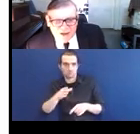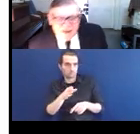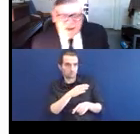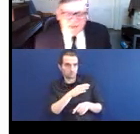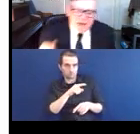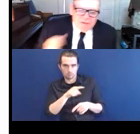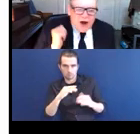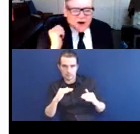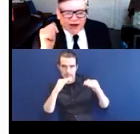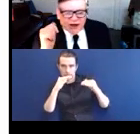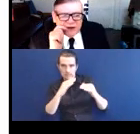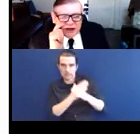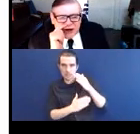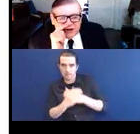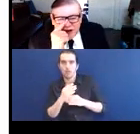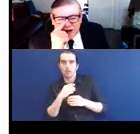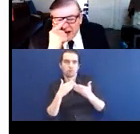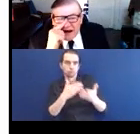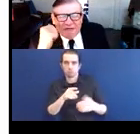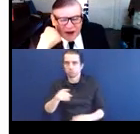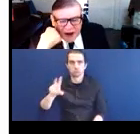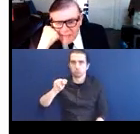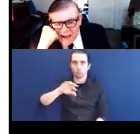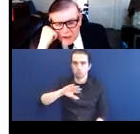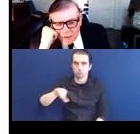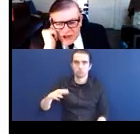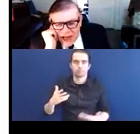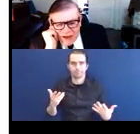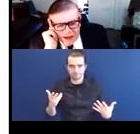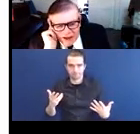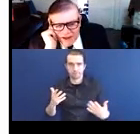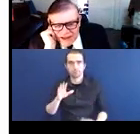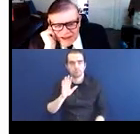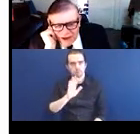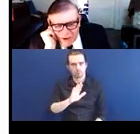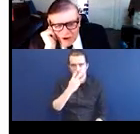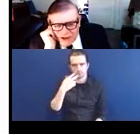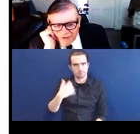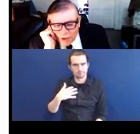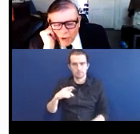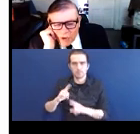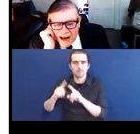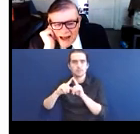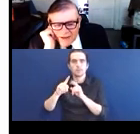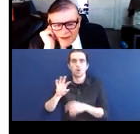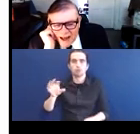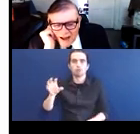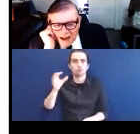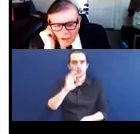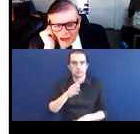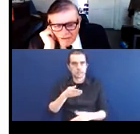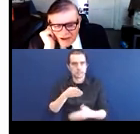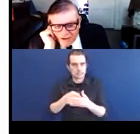the Rainbow Coalition Constitution of South Africa, which came in committed to equality for all. And